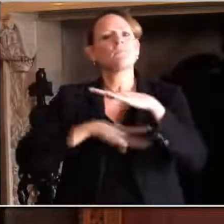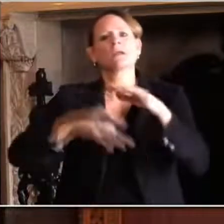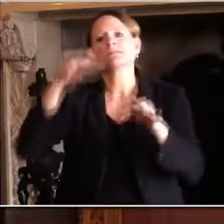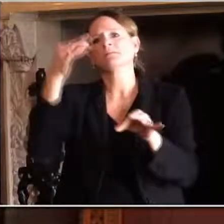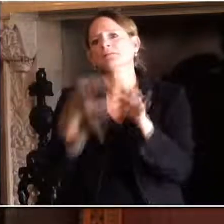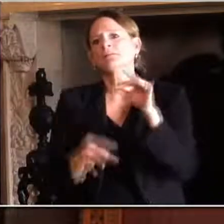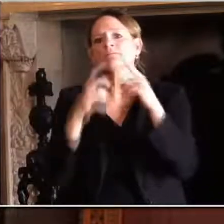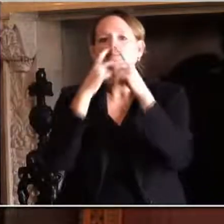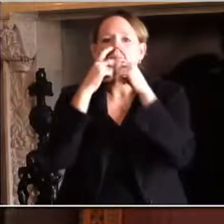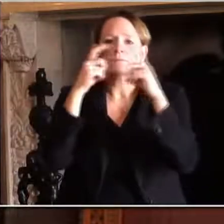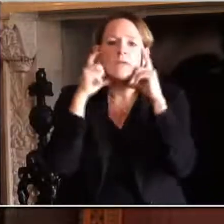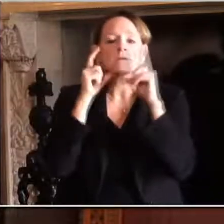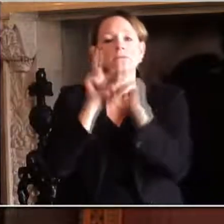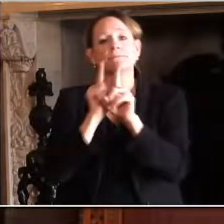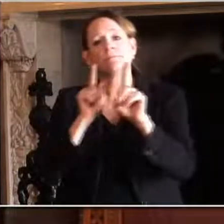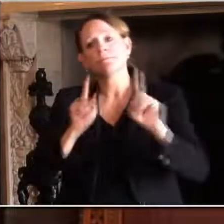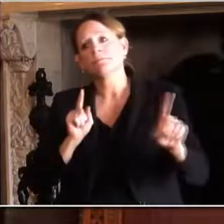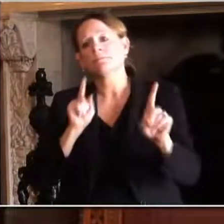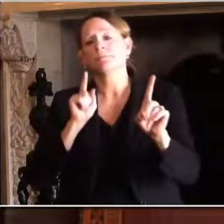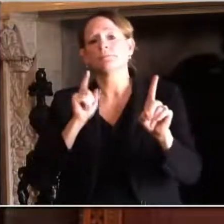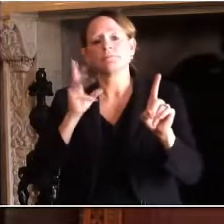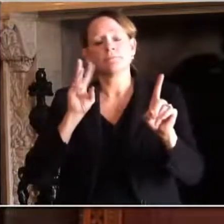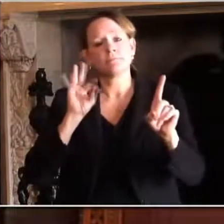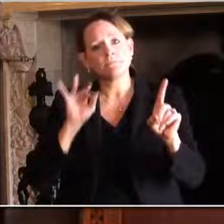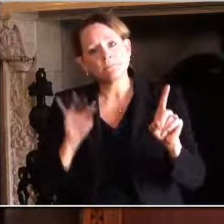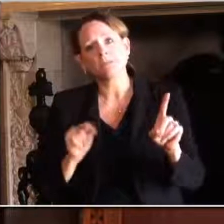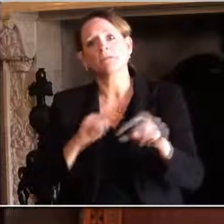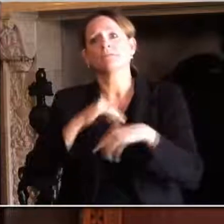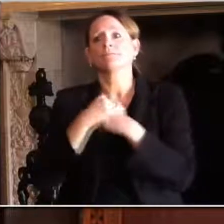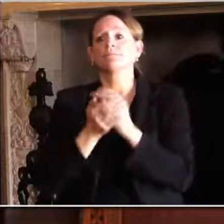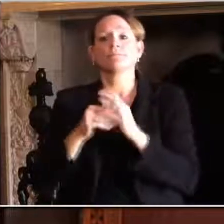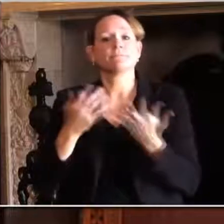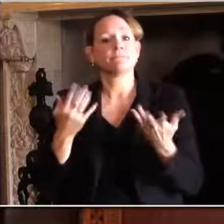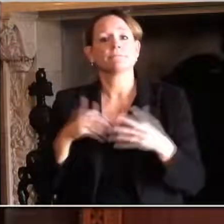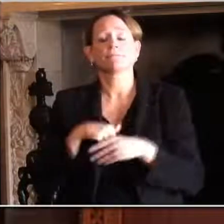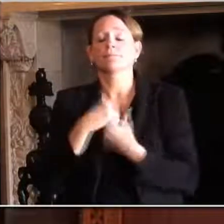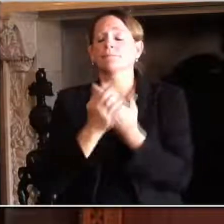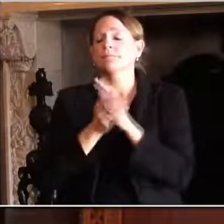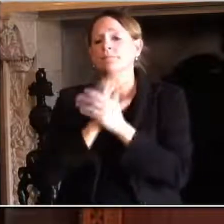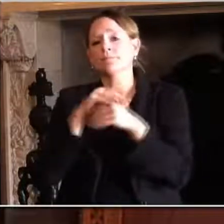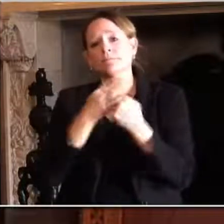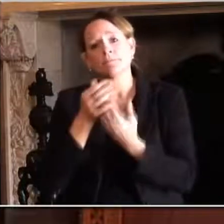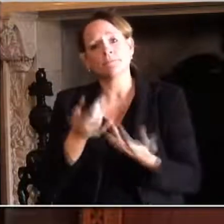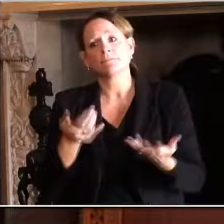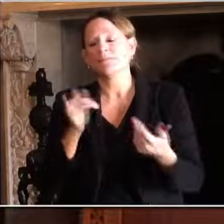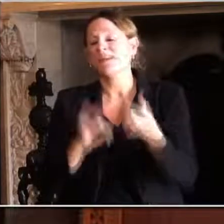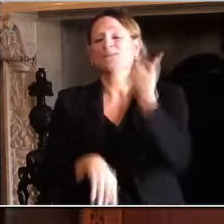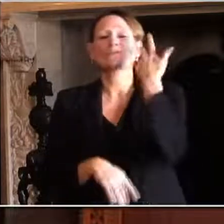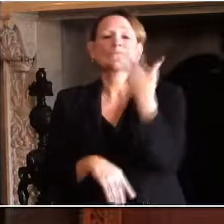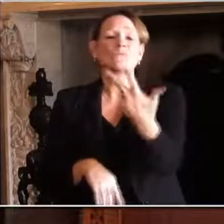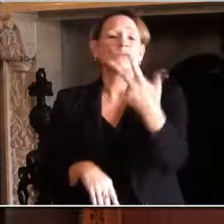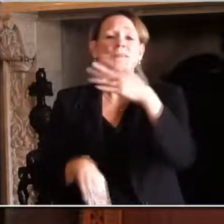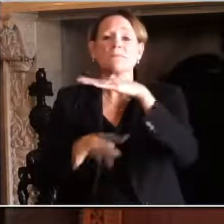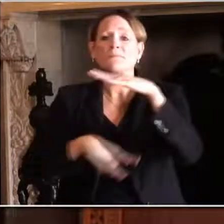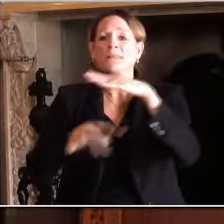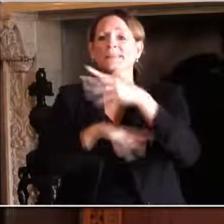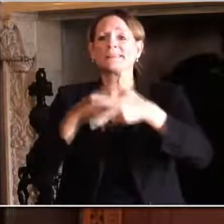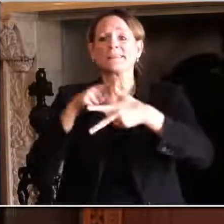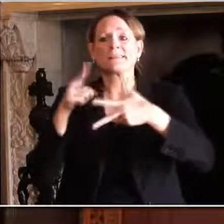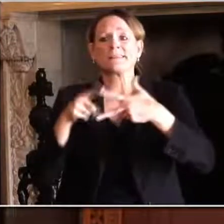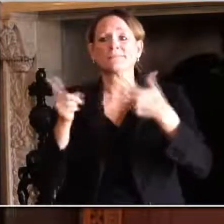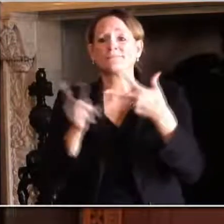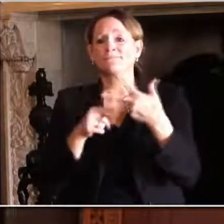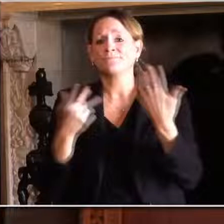minimum, making sure that you're doing good hygiene, making sure that if you